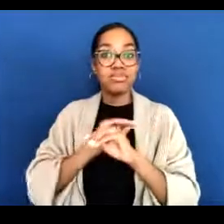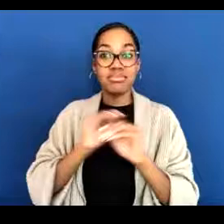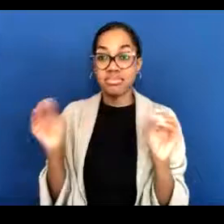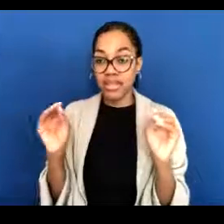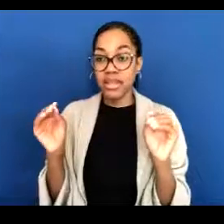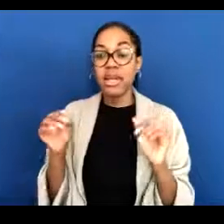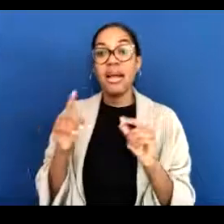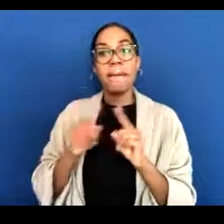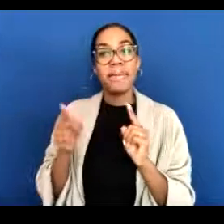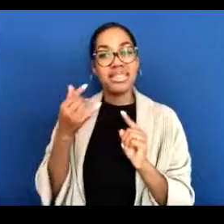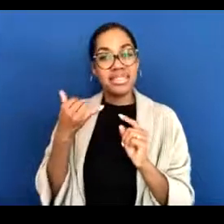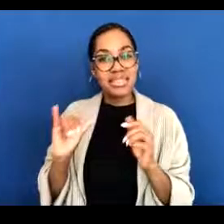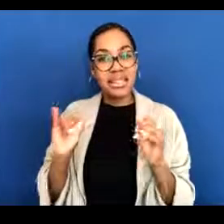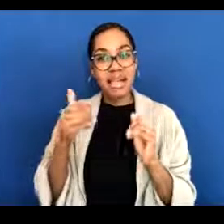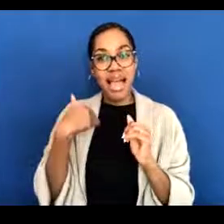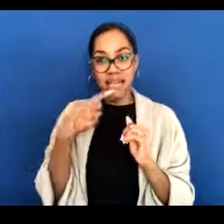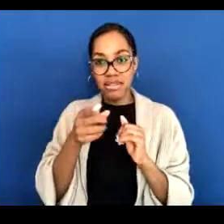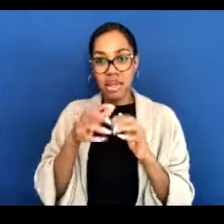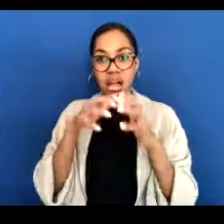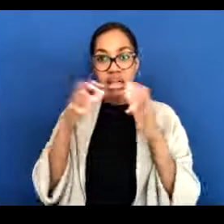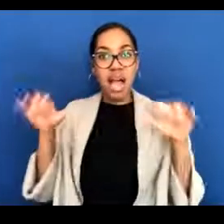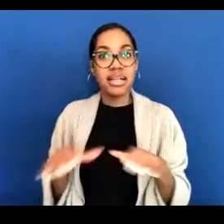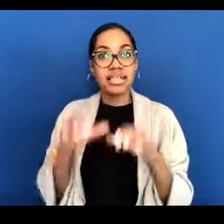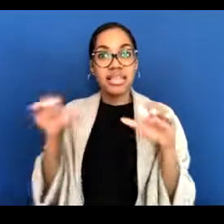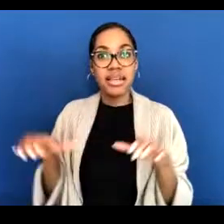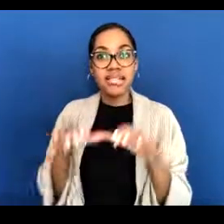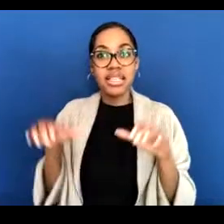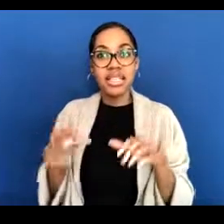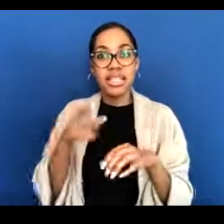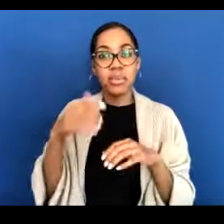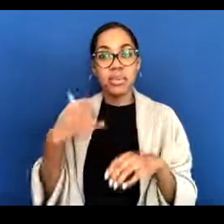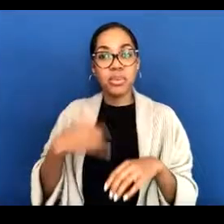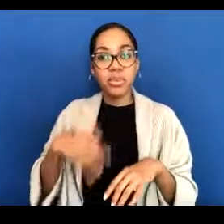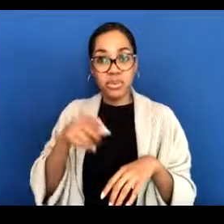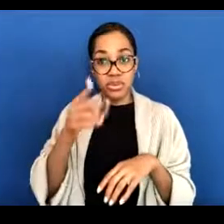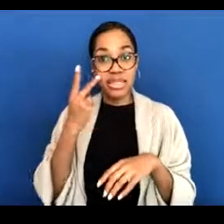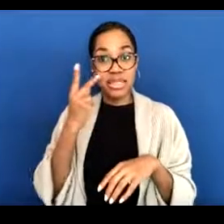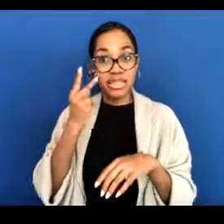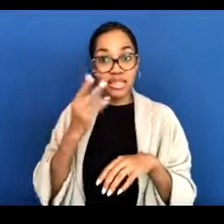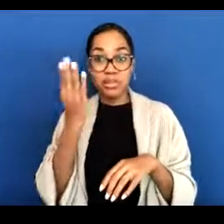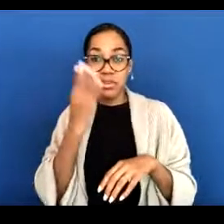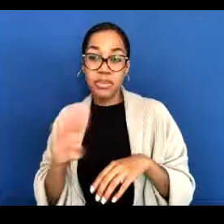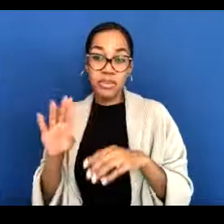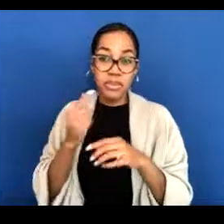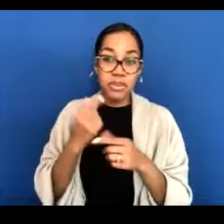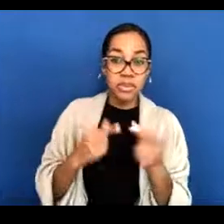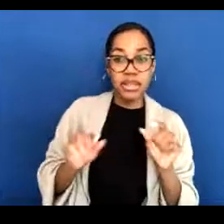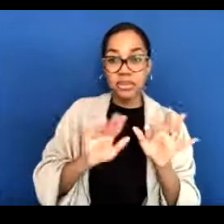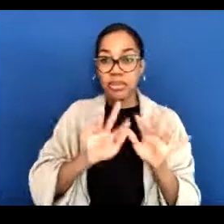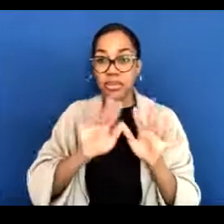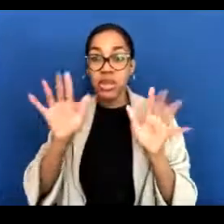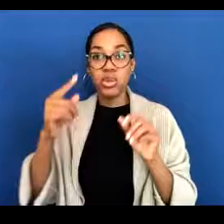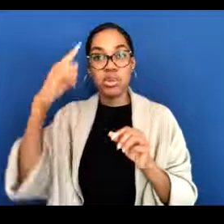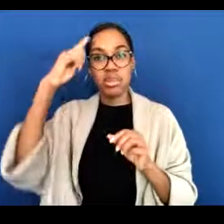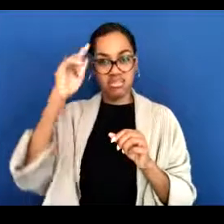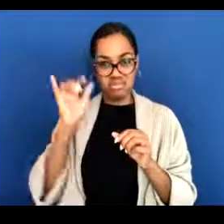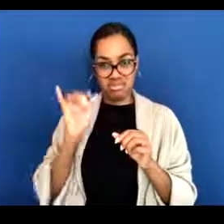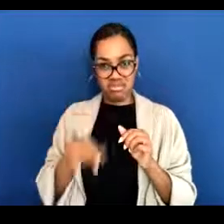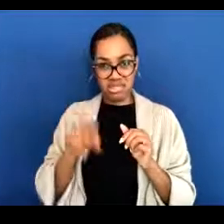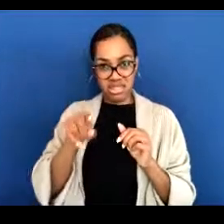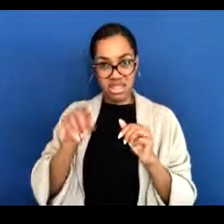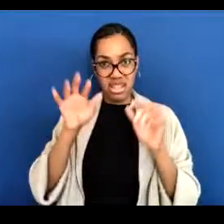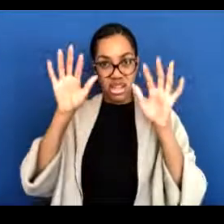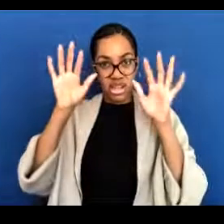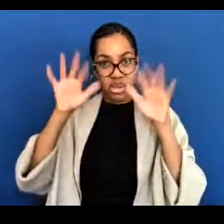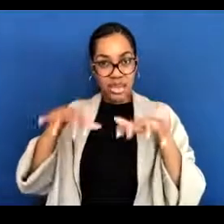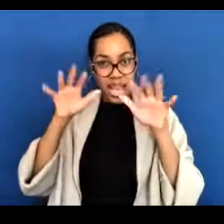looked at this radar picture alone, you might think there was light to moderate rainfall occurring across all the area. In reality, almost everything you're seeing